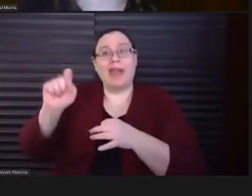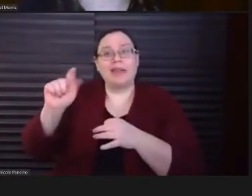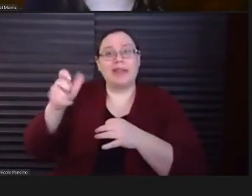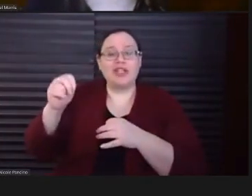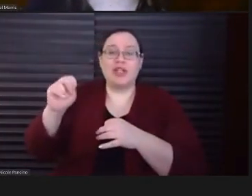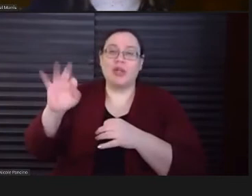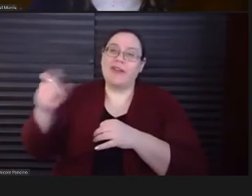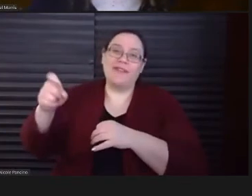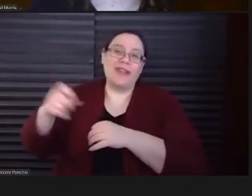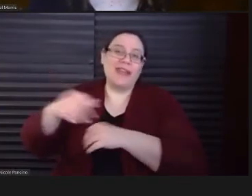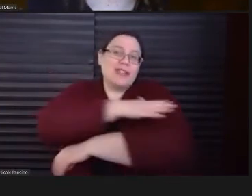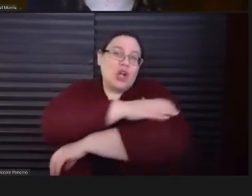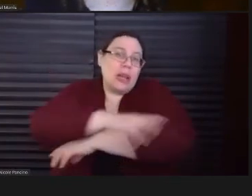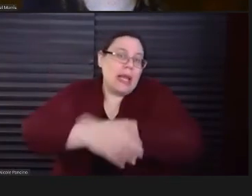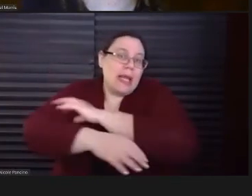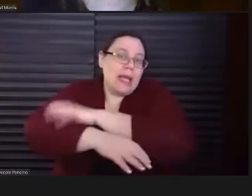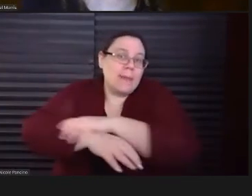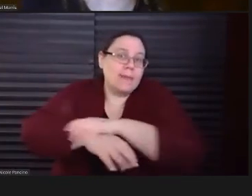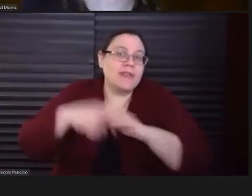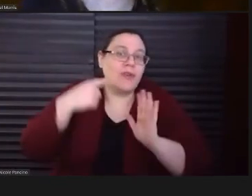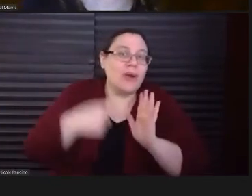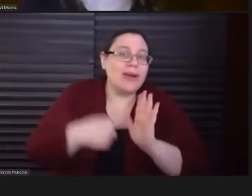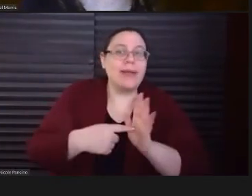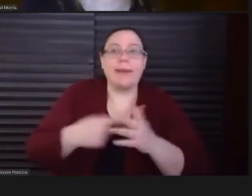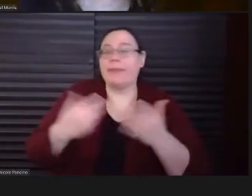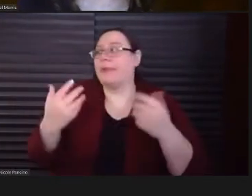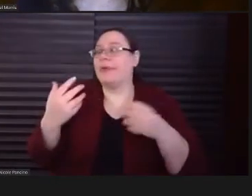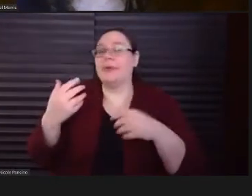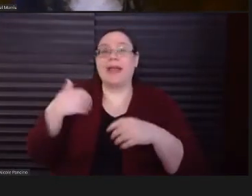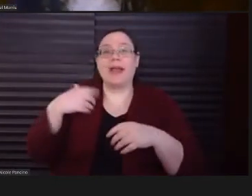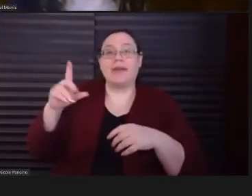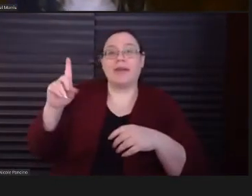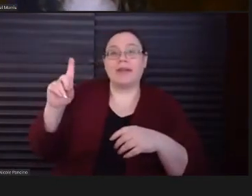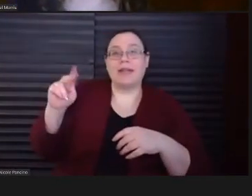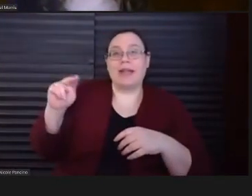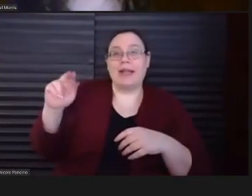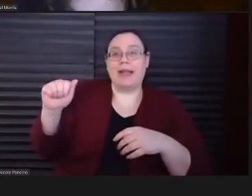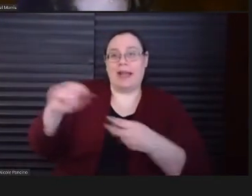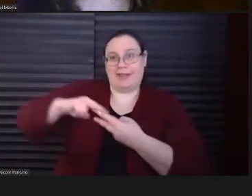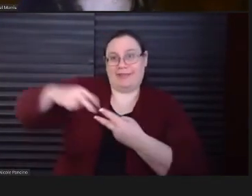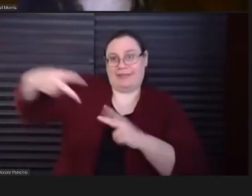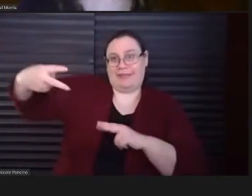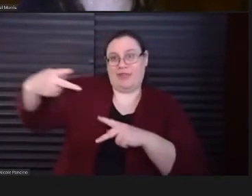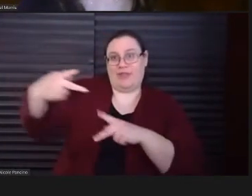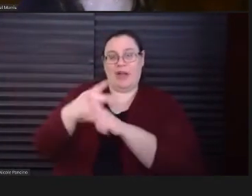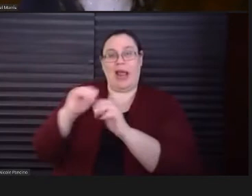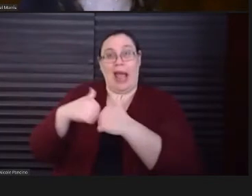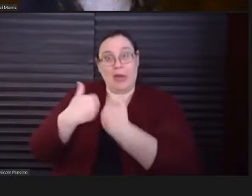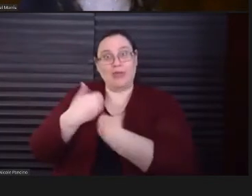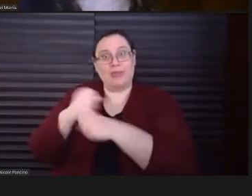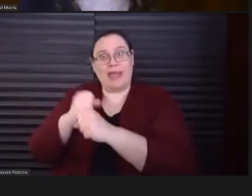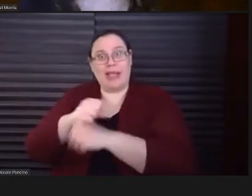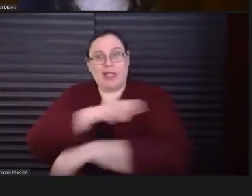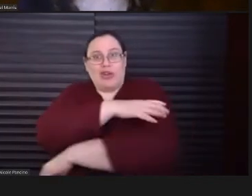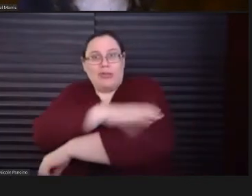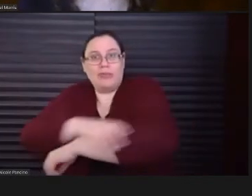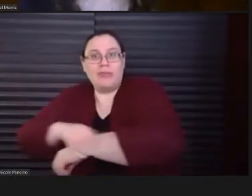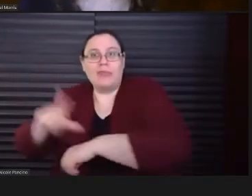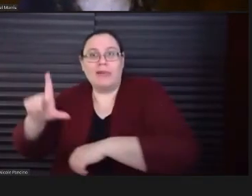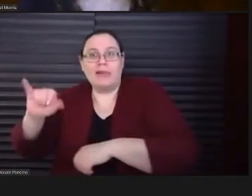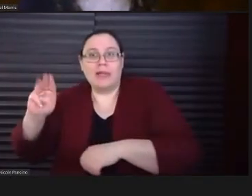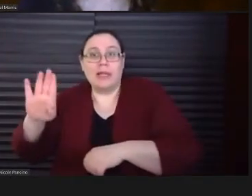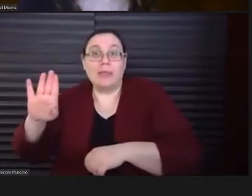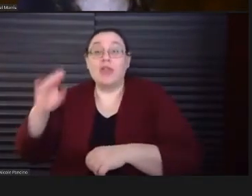Let's say we have the DNA that figured out how to create your limbs to begin with. So let's say we can cure